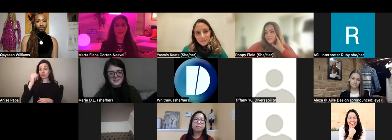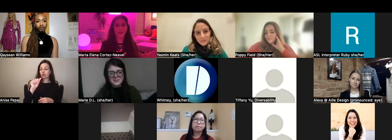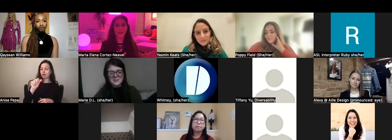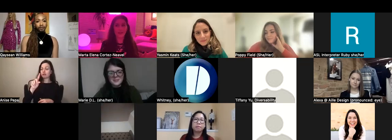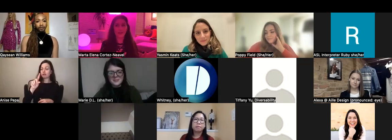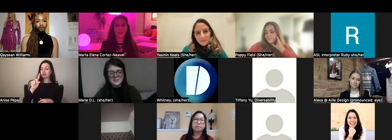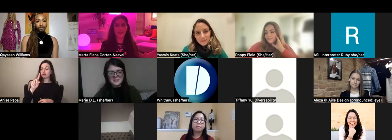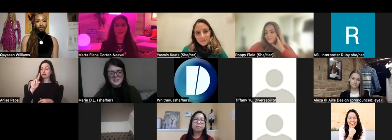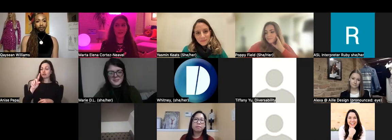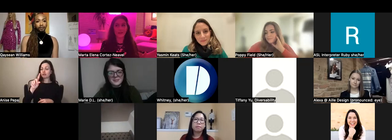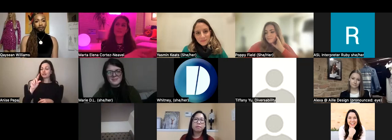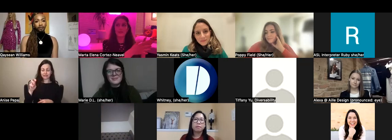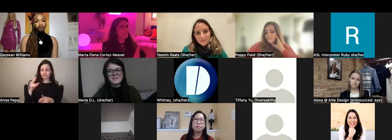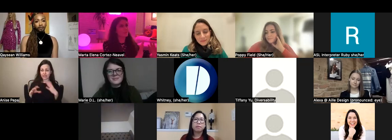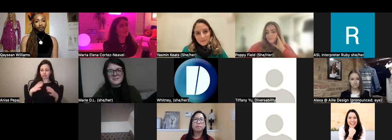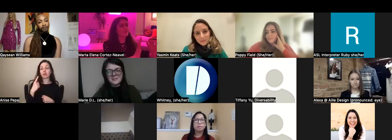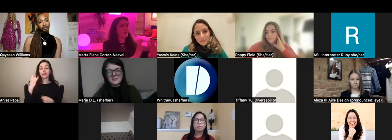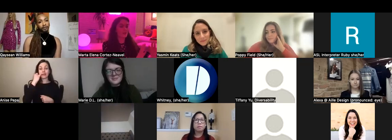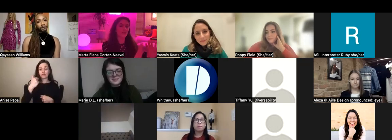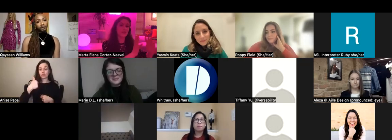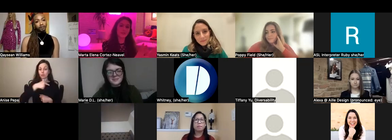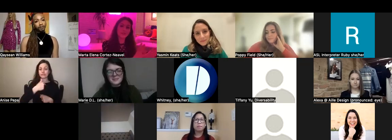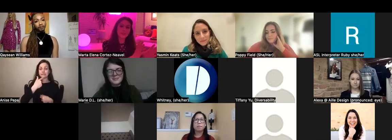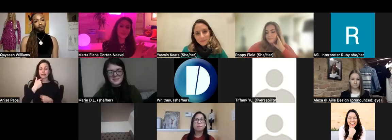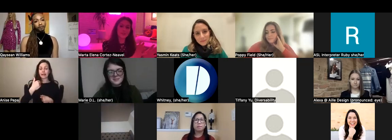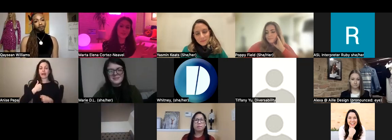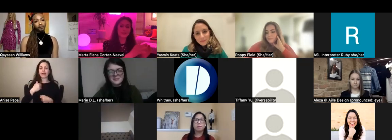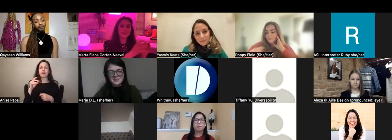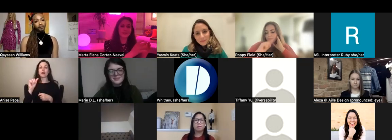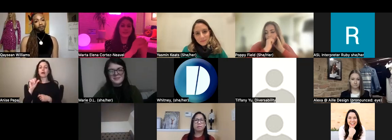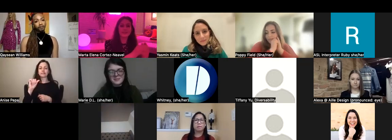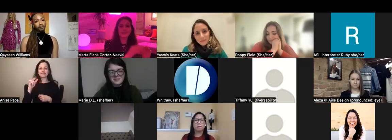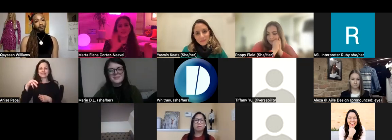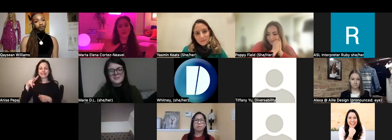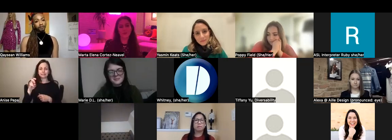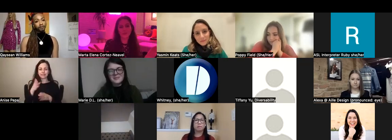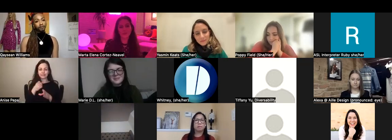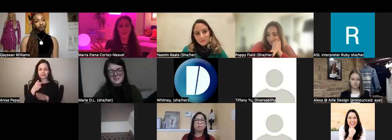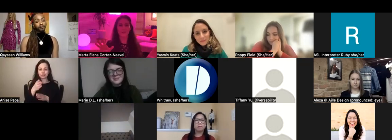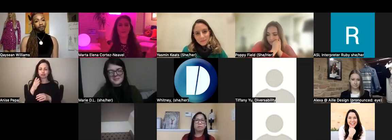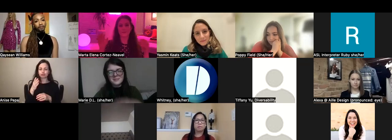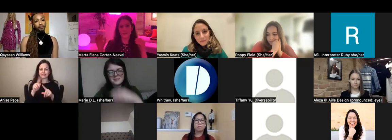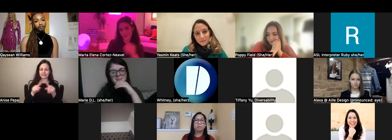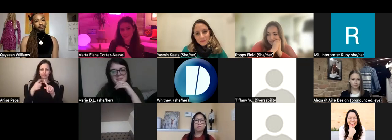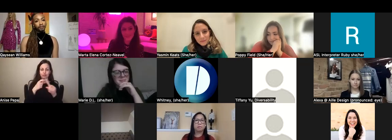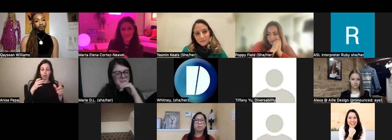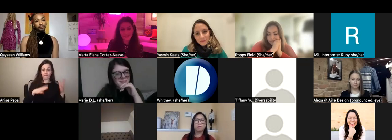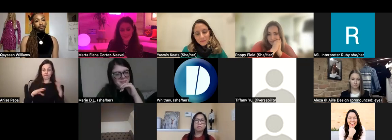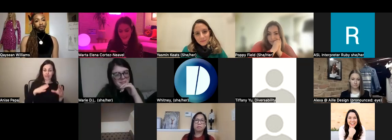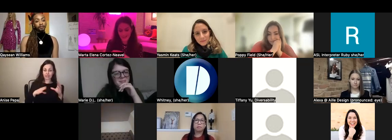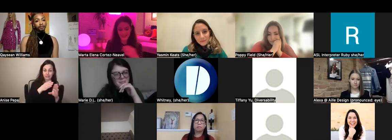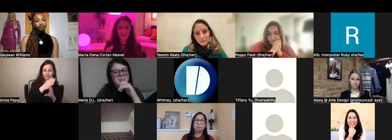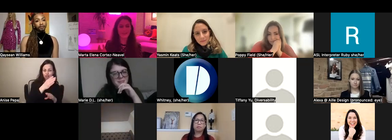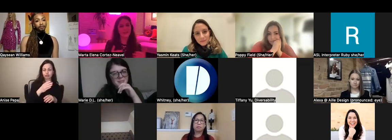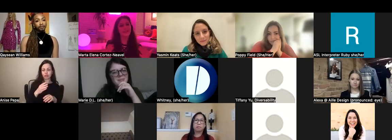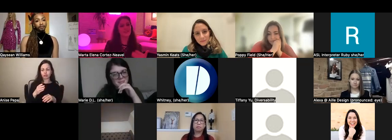fashion positive? And I think that like saying that we have an adaptive fashion industry that exists separately from the fashion industry,